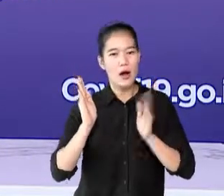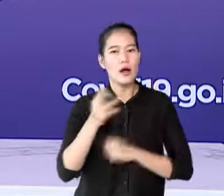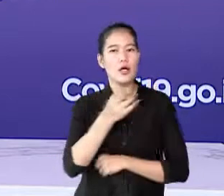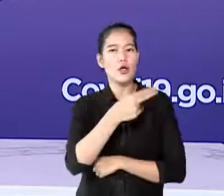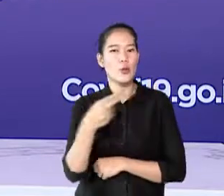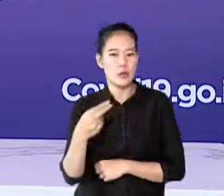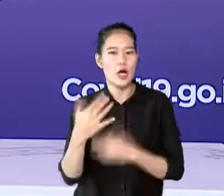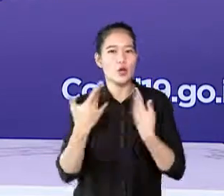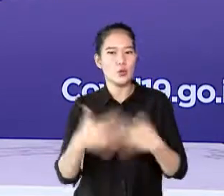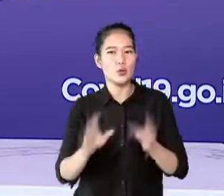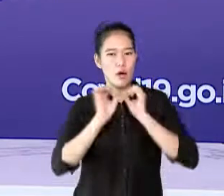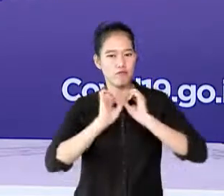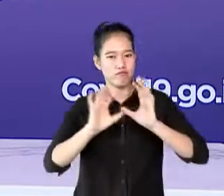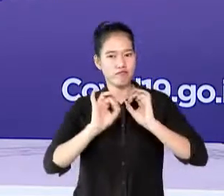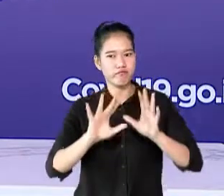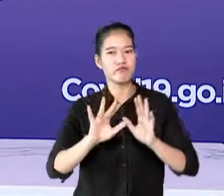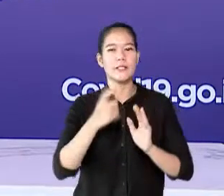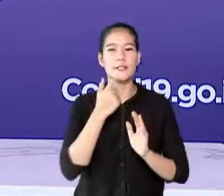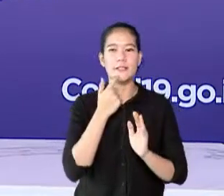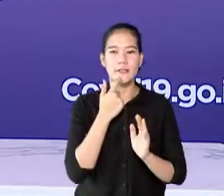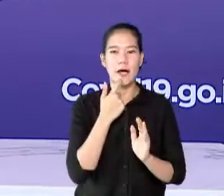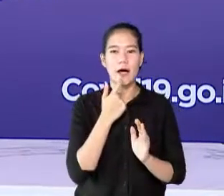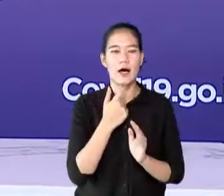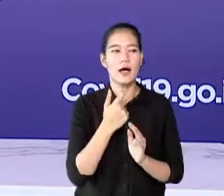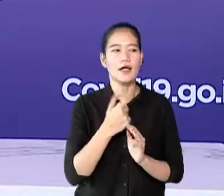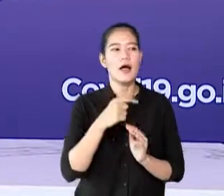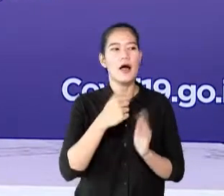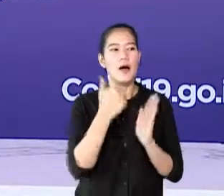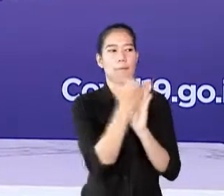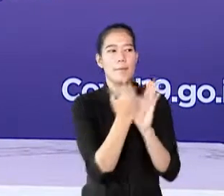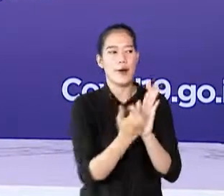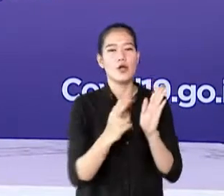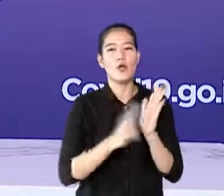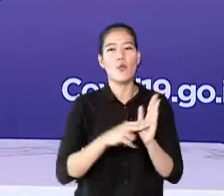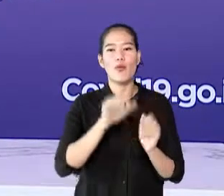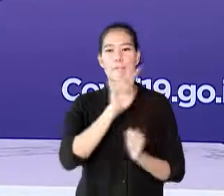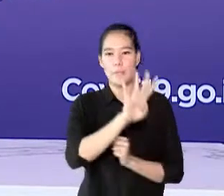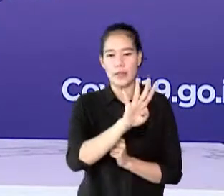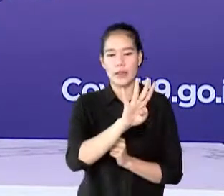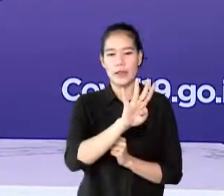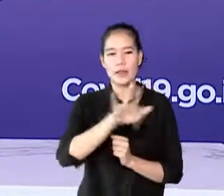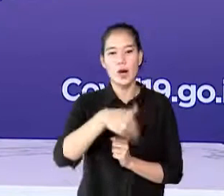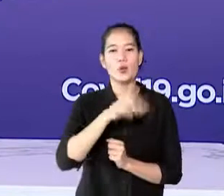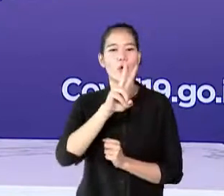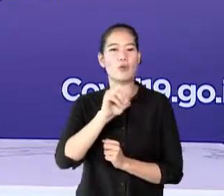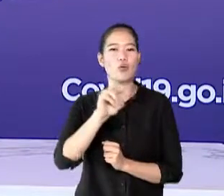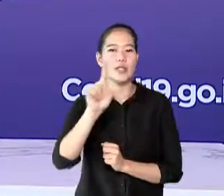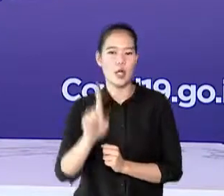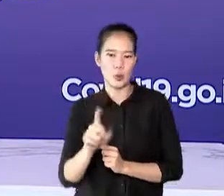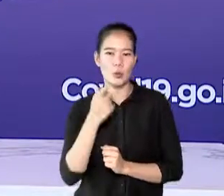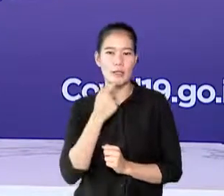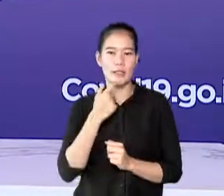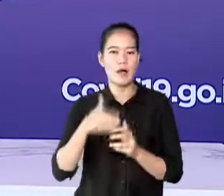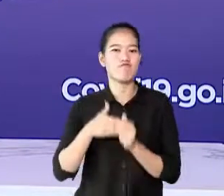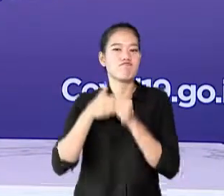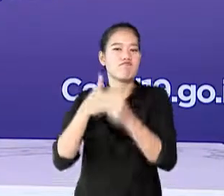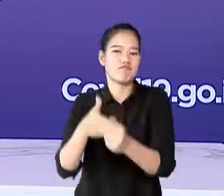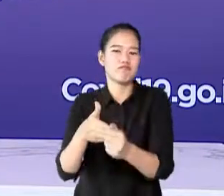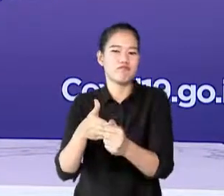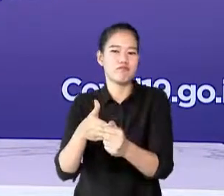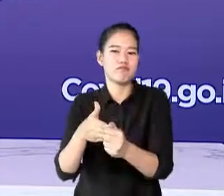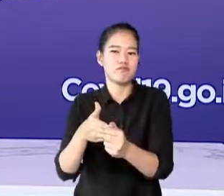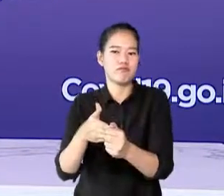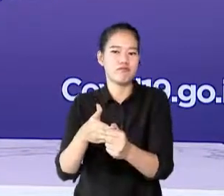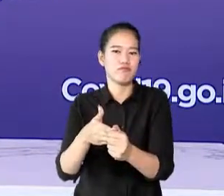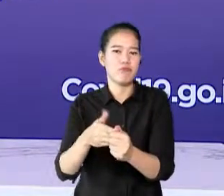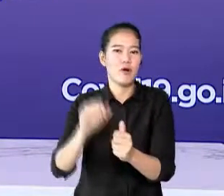Indonesia has issued Circular Number 4 of 2021 as a guide in the implementations of